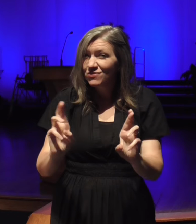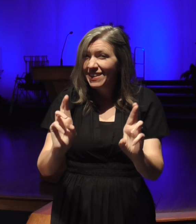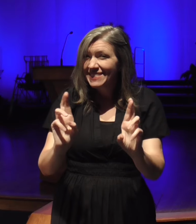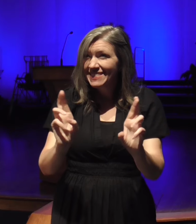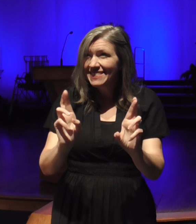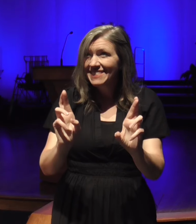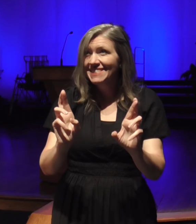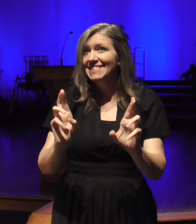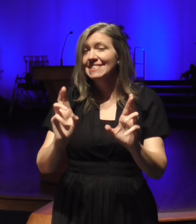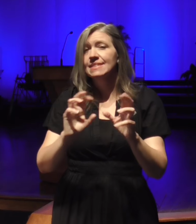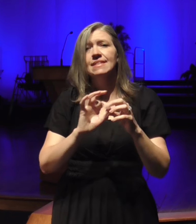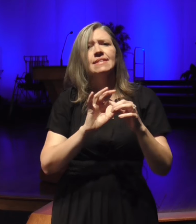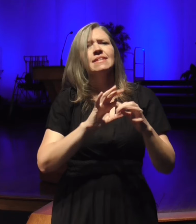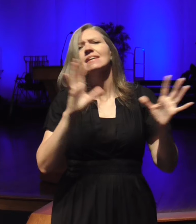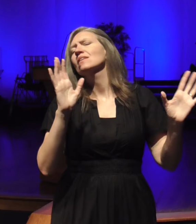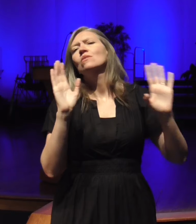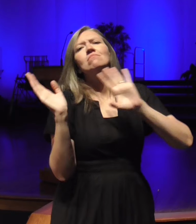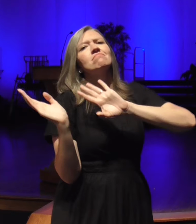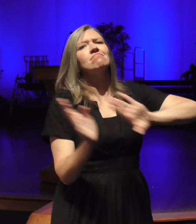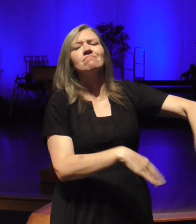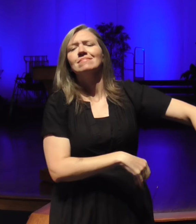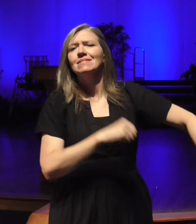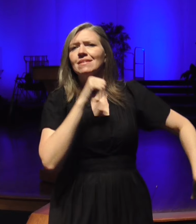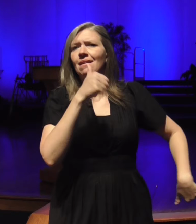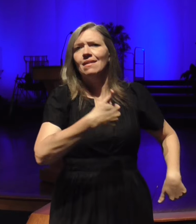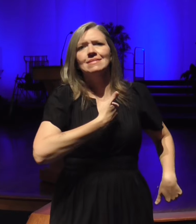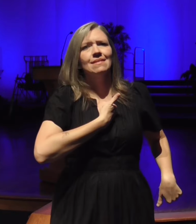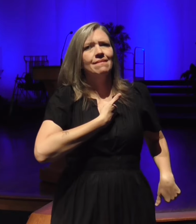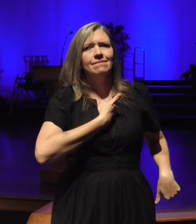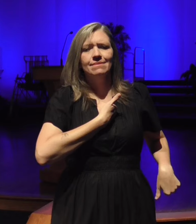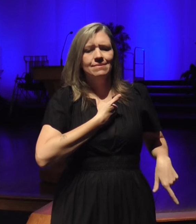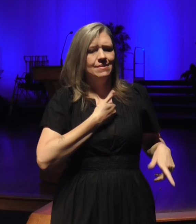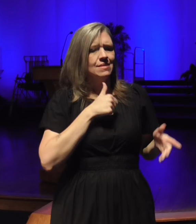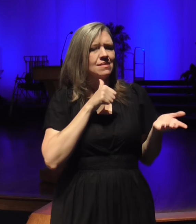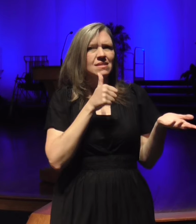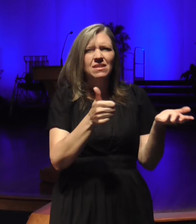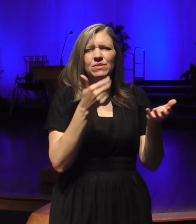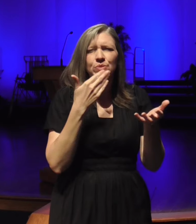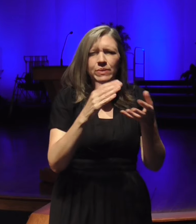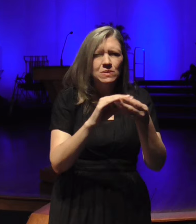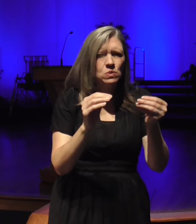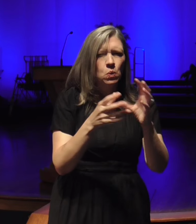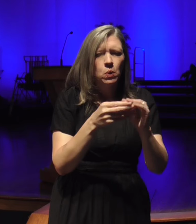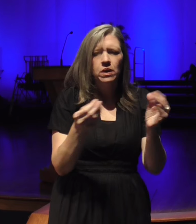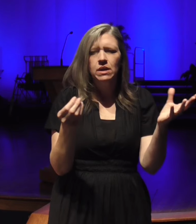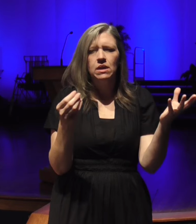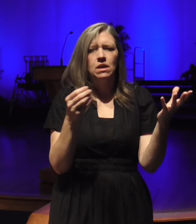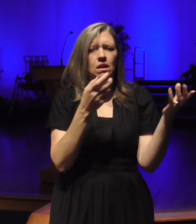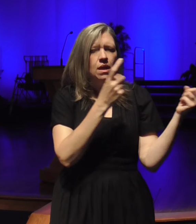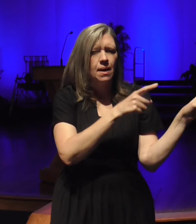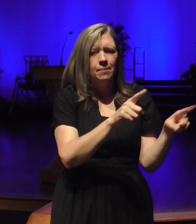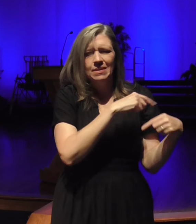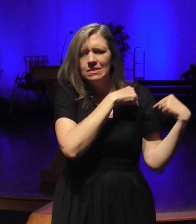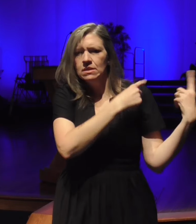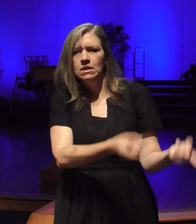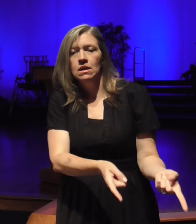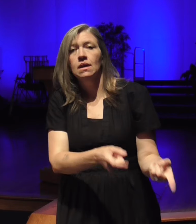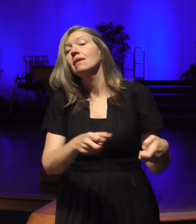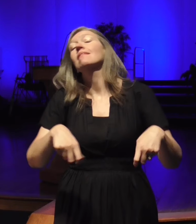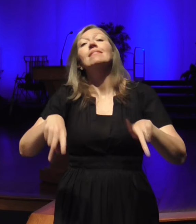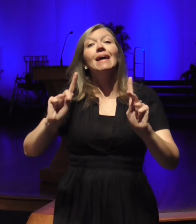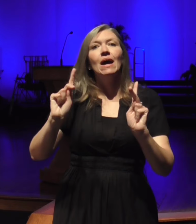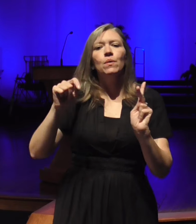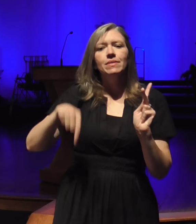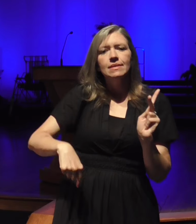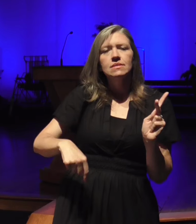this kingdom of love. Am I truly ready to let go of all of the